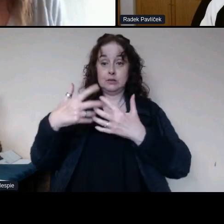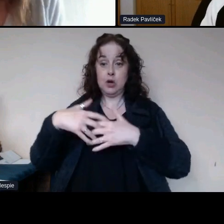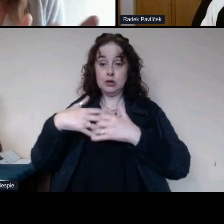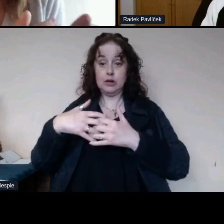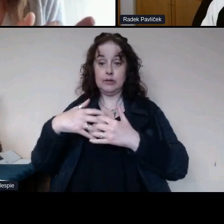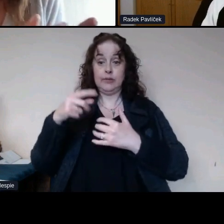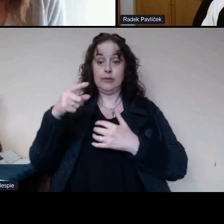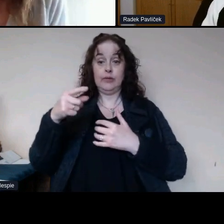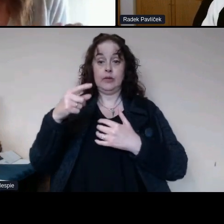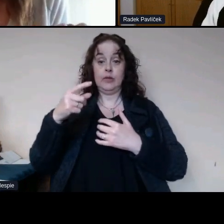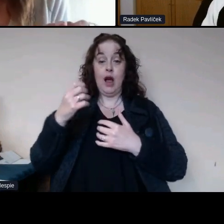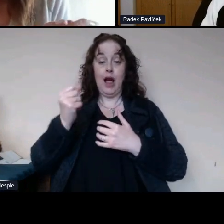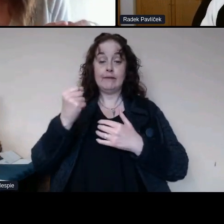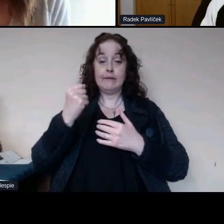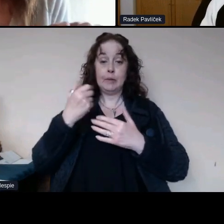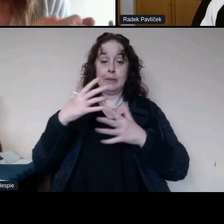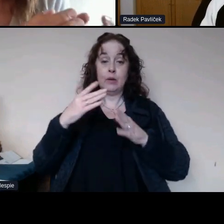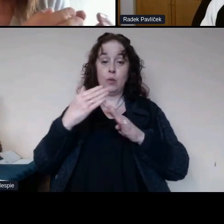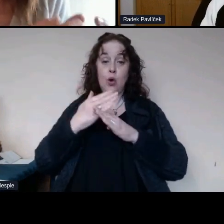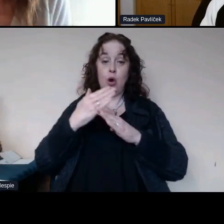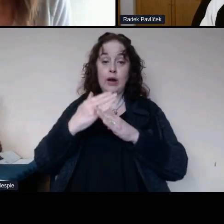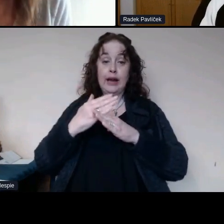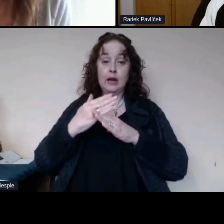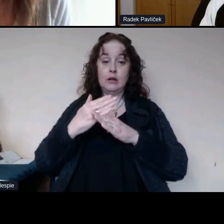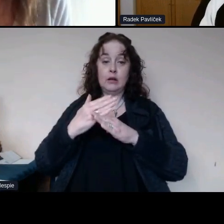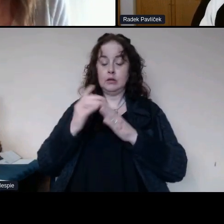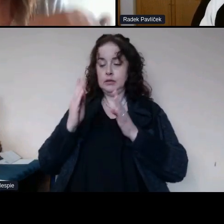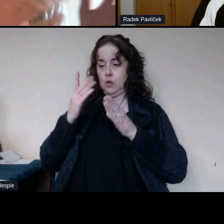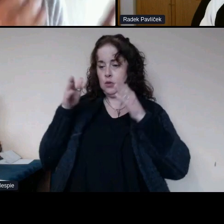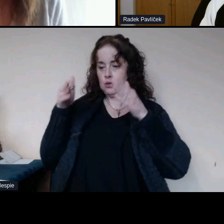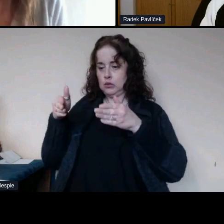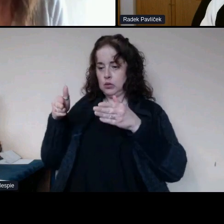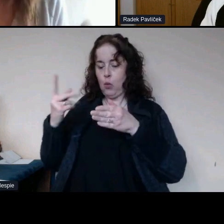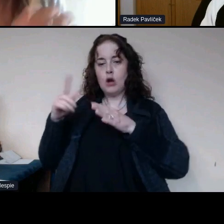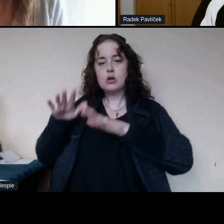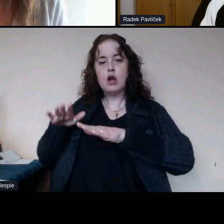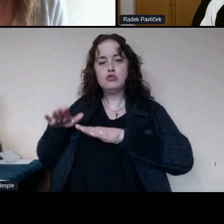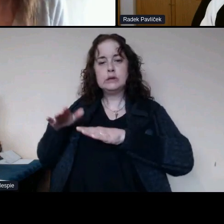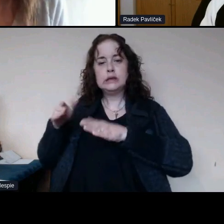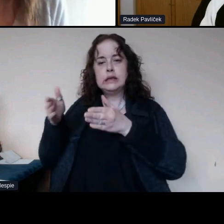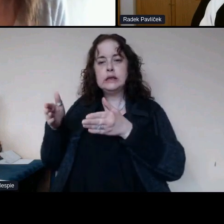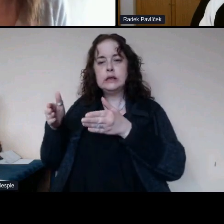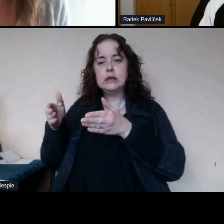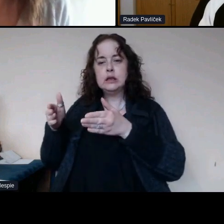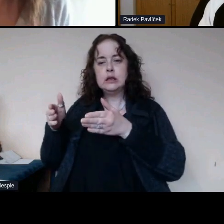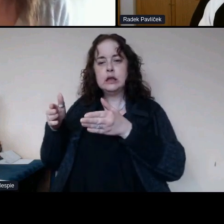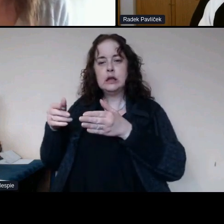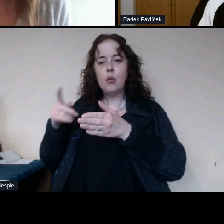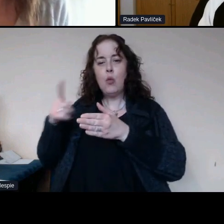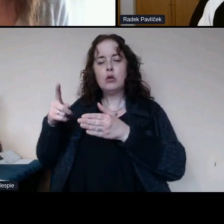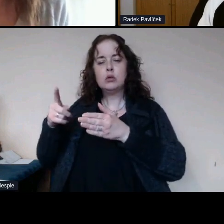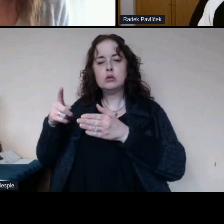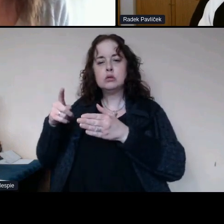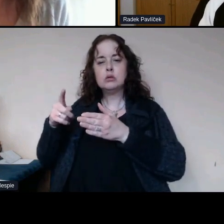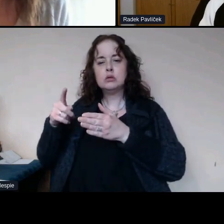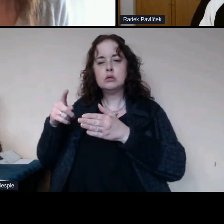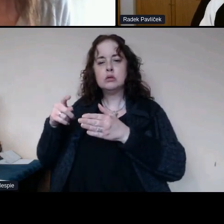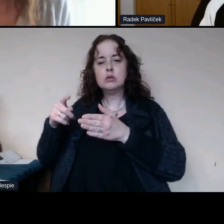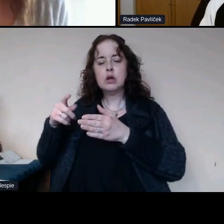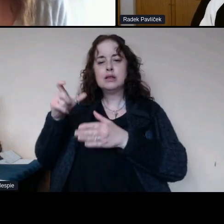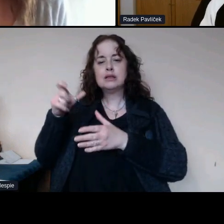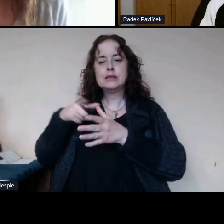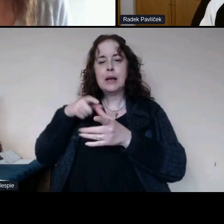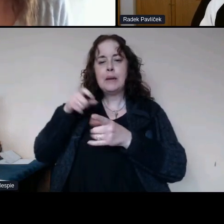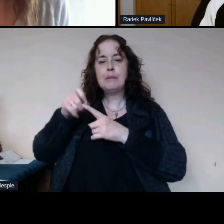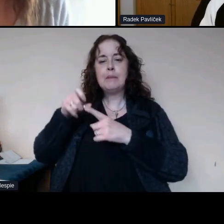and you have only been working in one country or in one legal environment, then the CPAC will actually probably be more